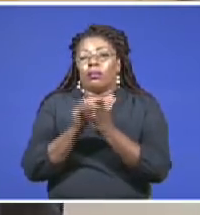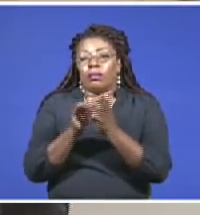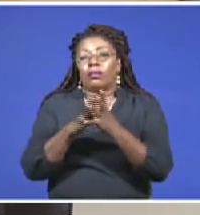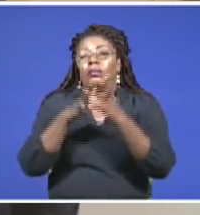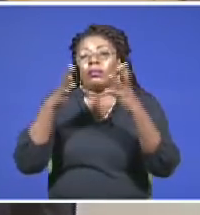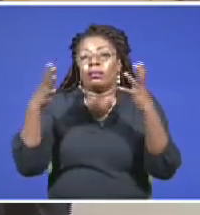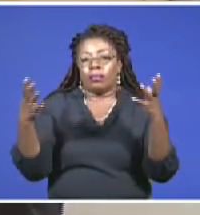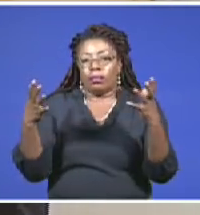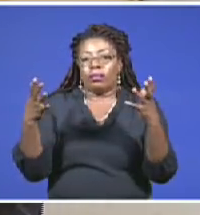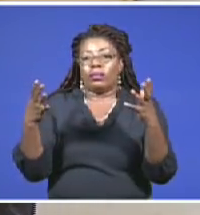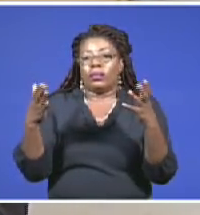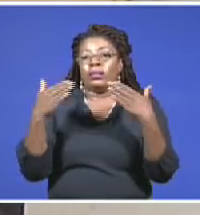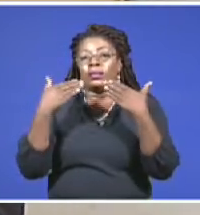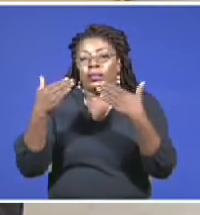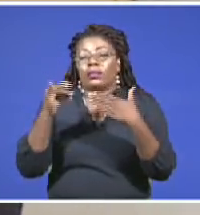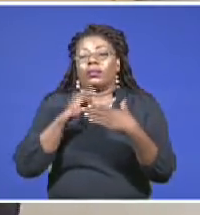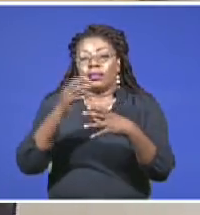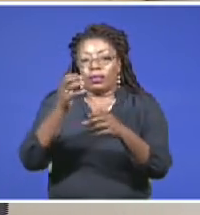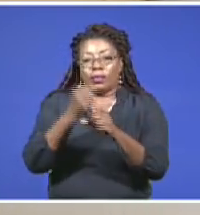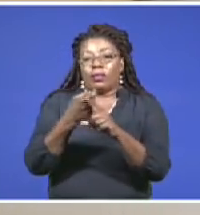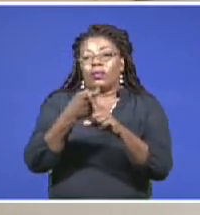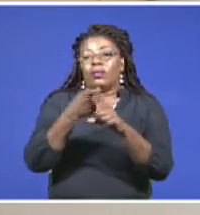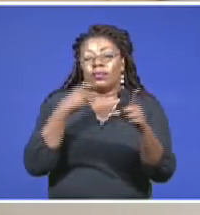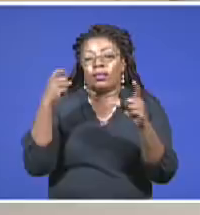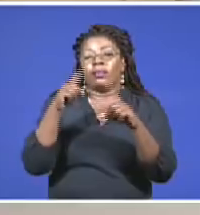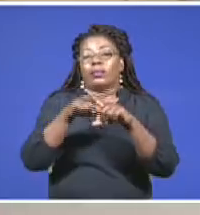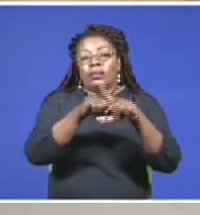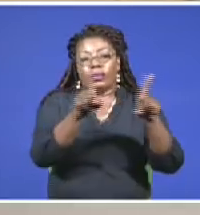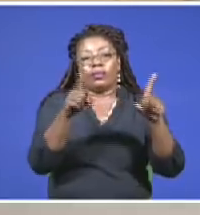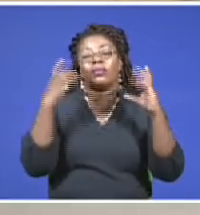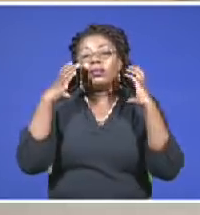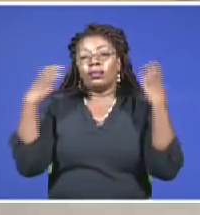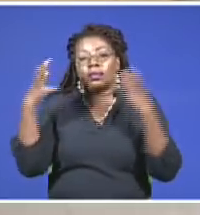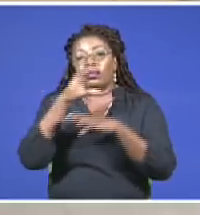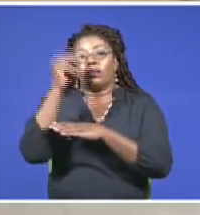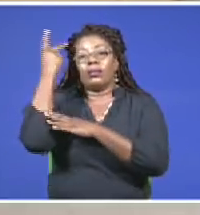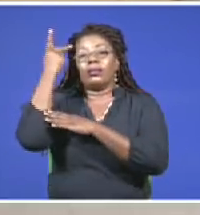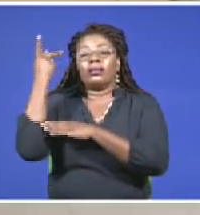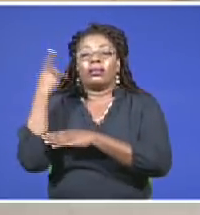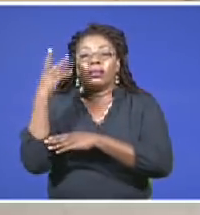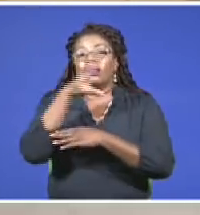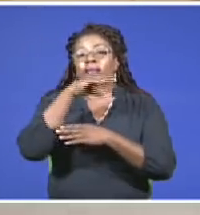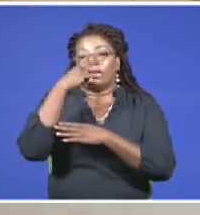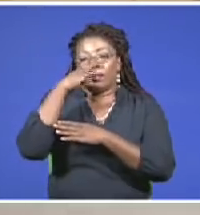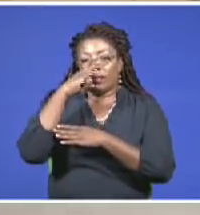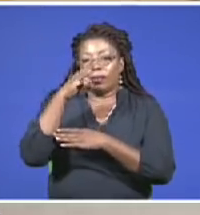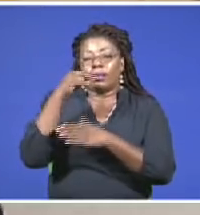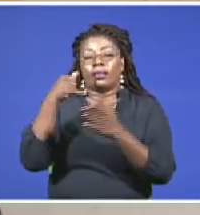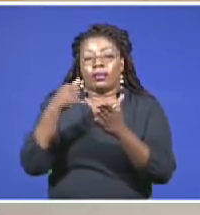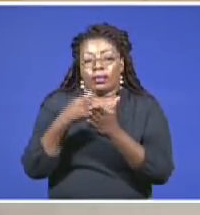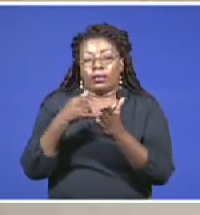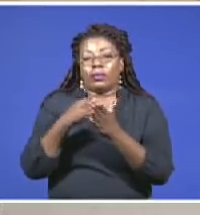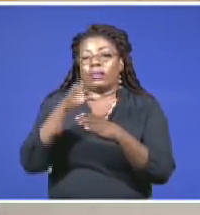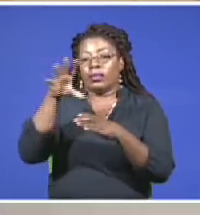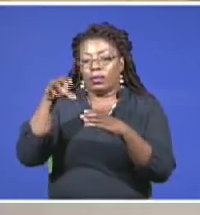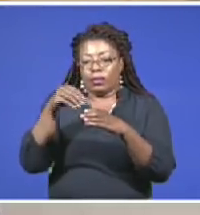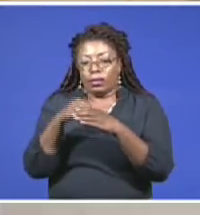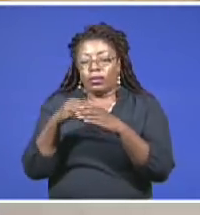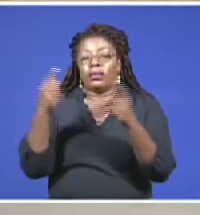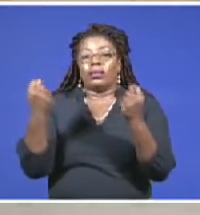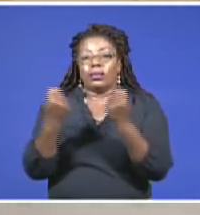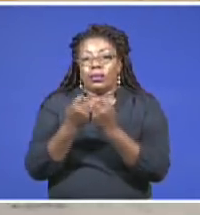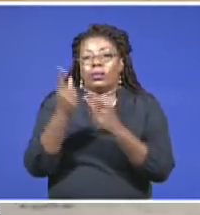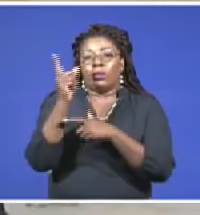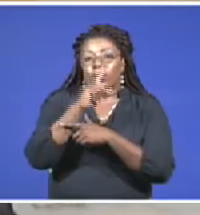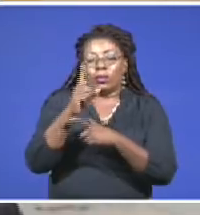most compliments that I had ever received from coaches, parents, even the kids. It was an all-exclusive tournament, you know,